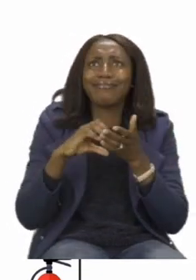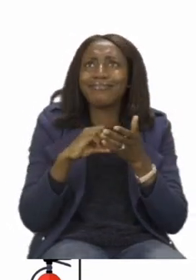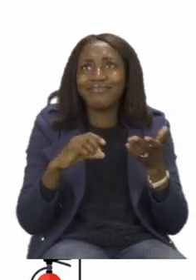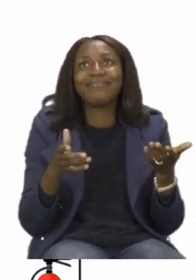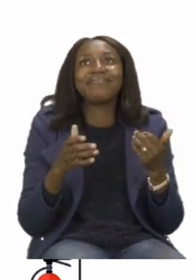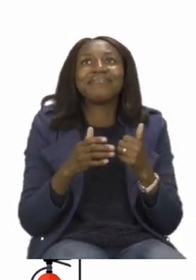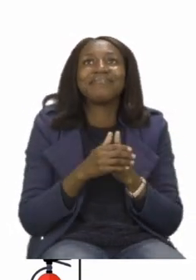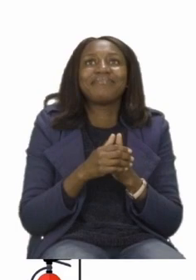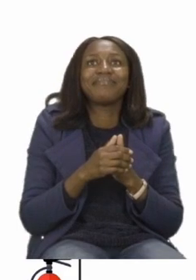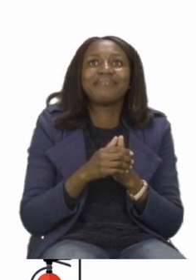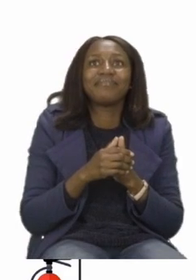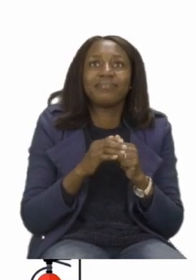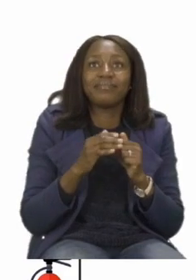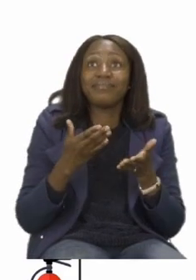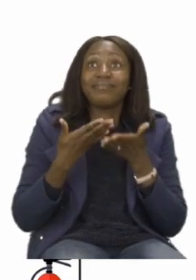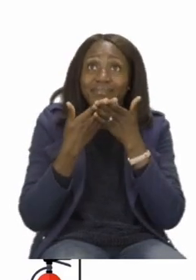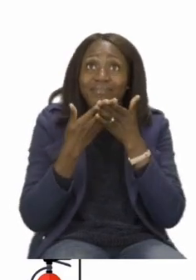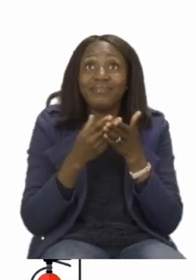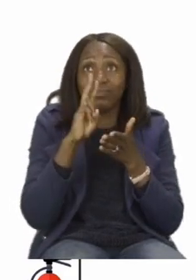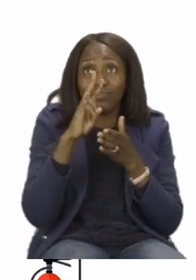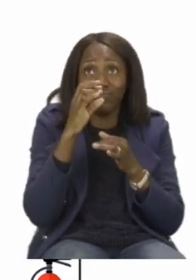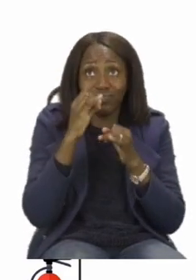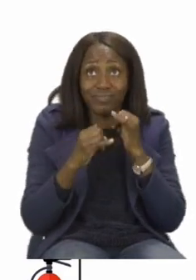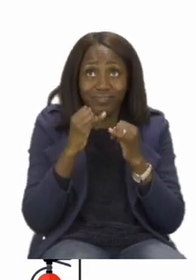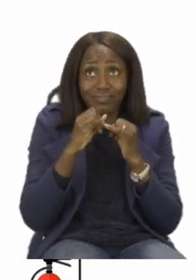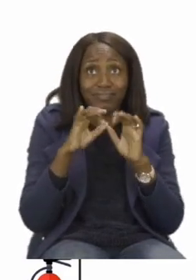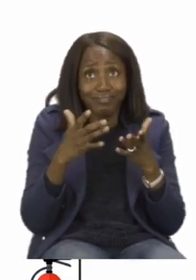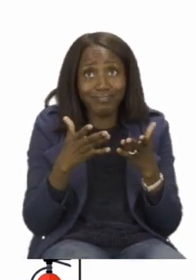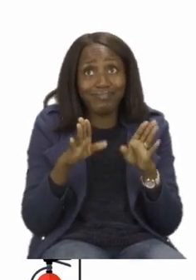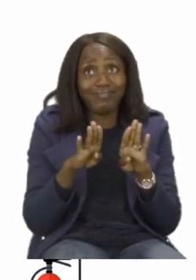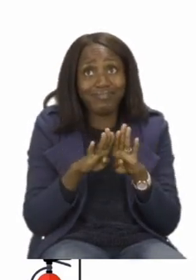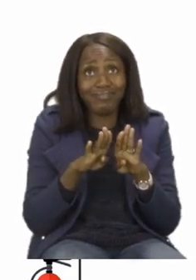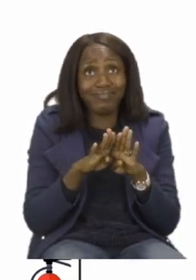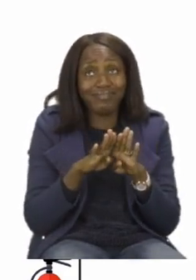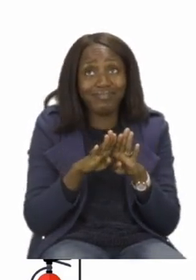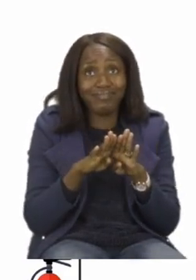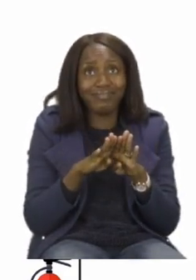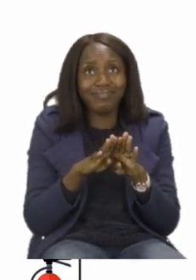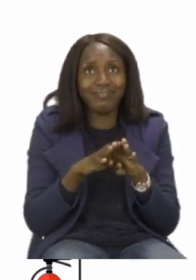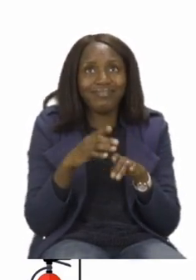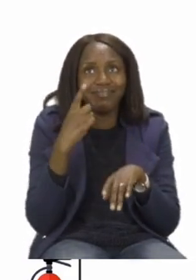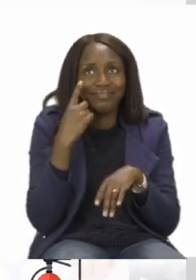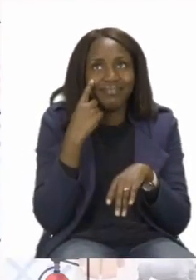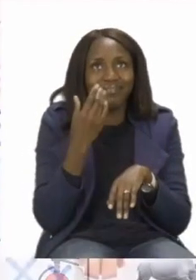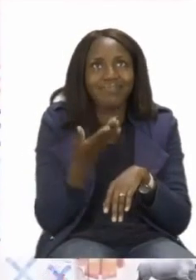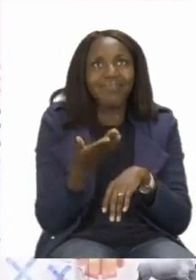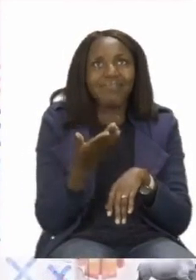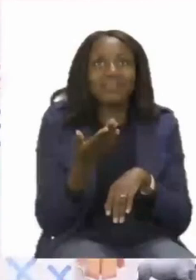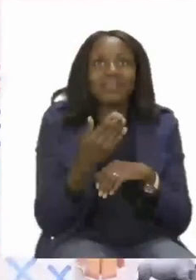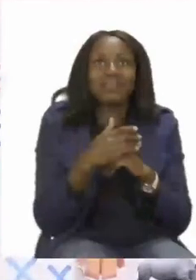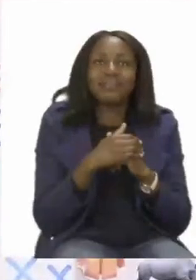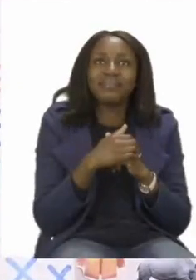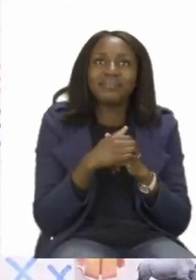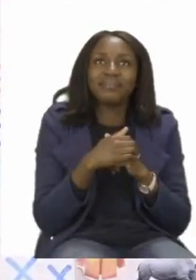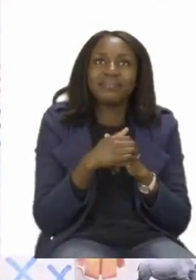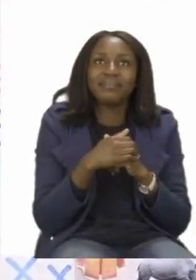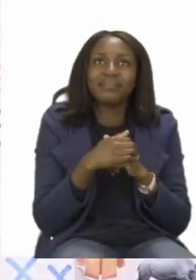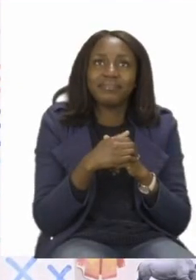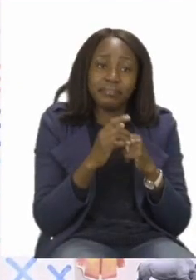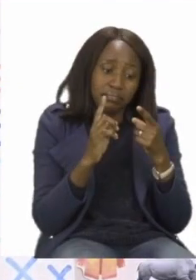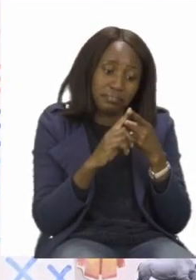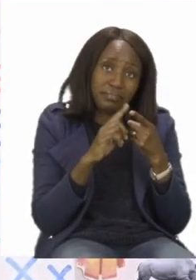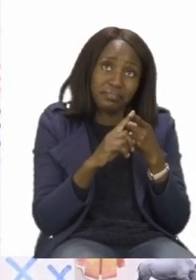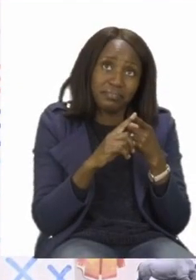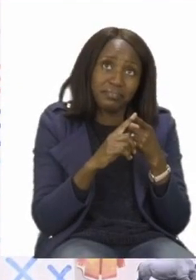do the last two together, and I'm going to show you how. Let's take a look at the board. Now, the first one that we can see